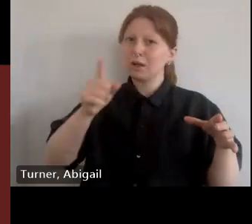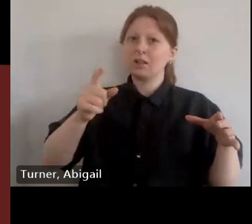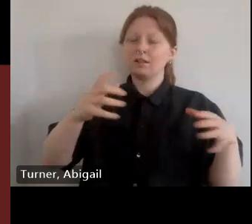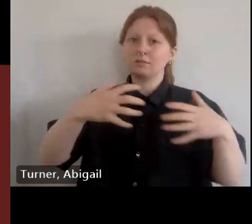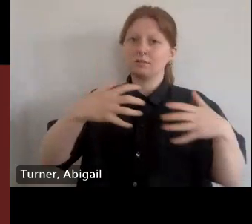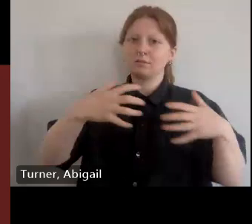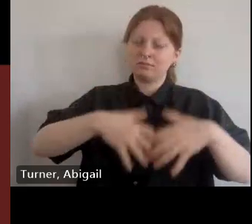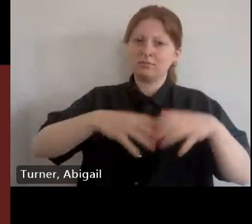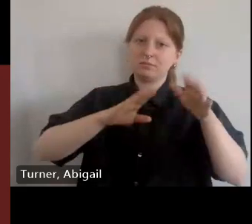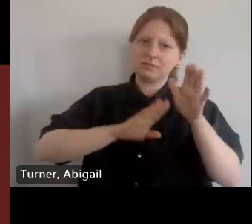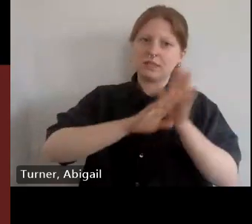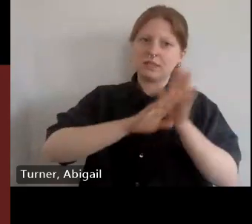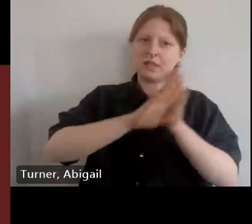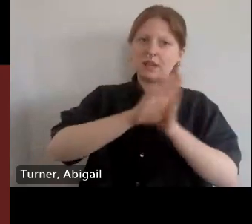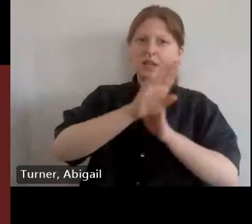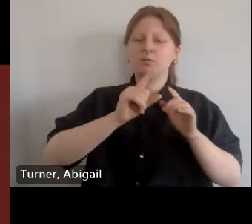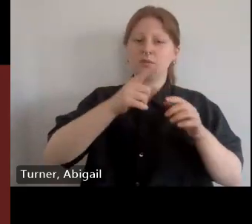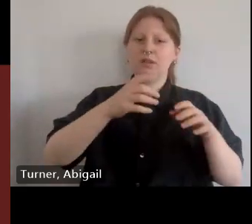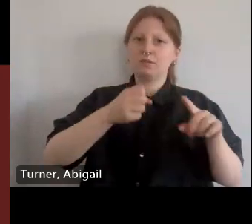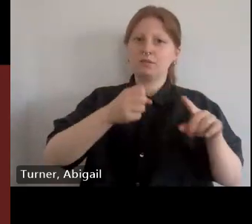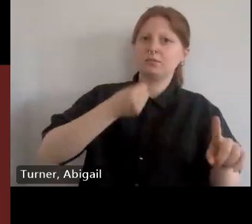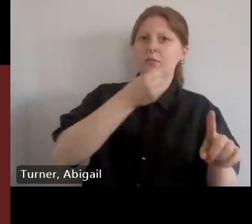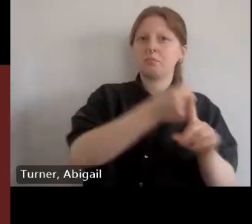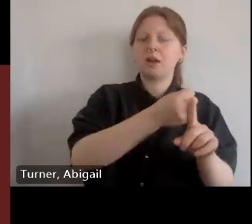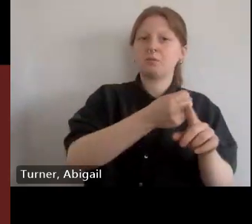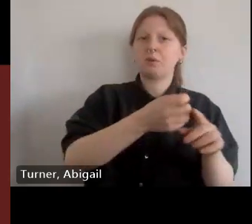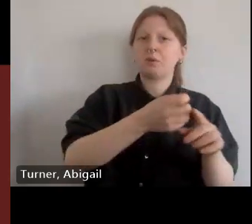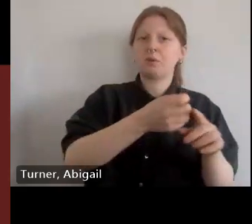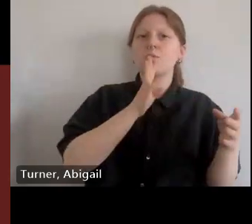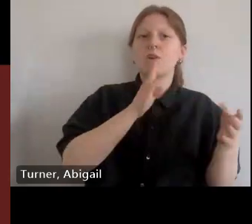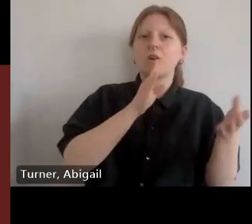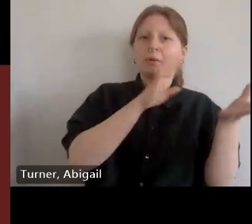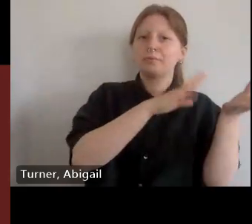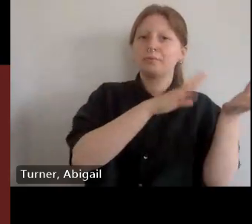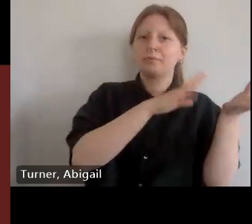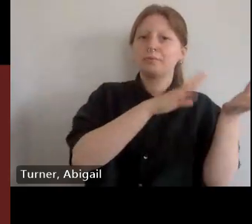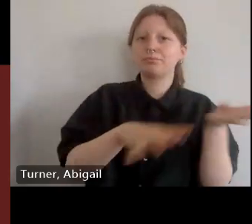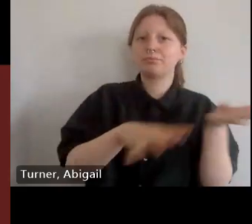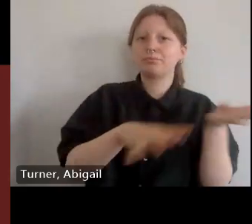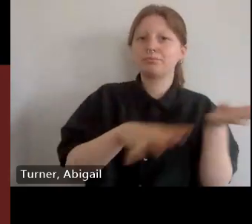that. That's been a big issue on the shore for decades now.